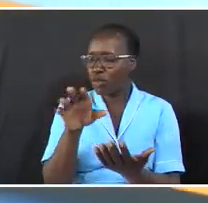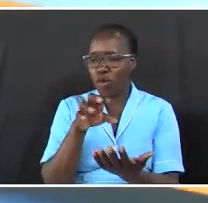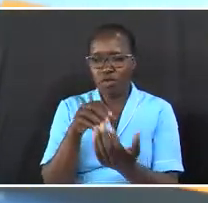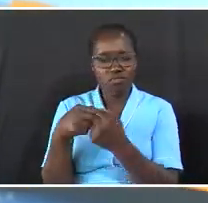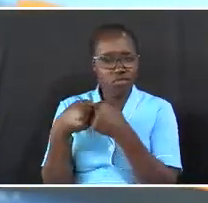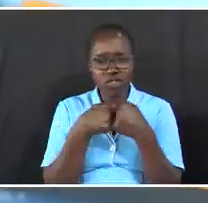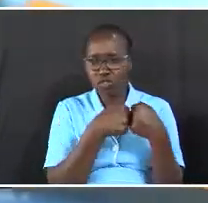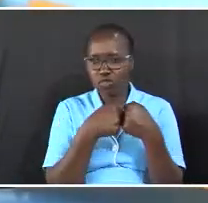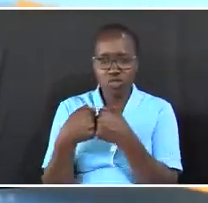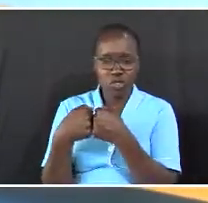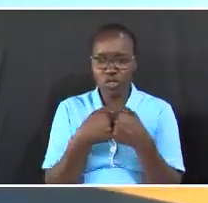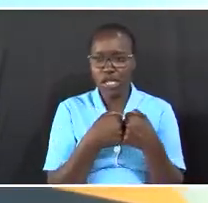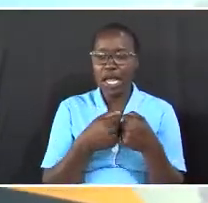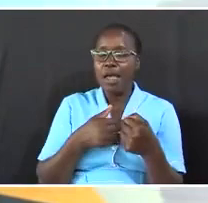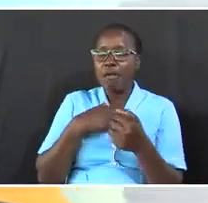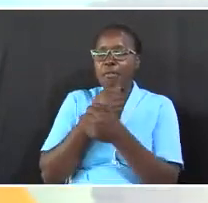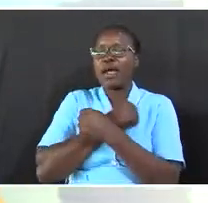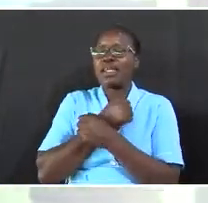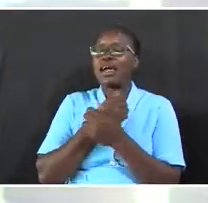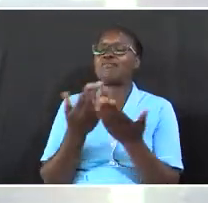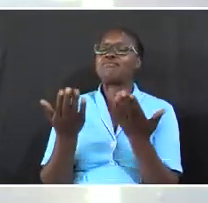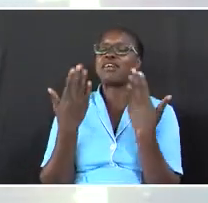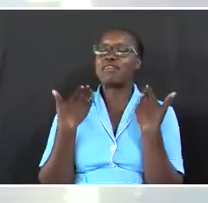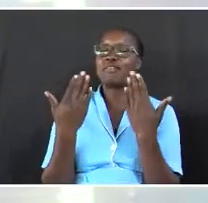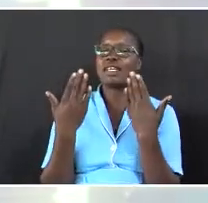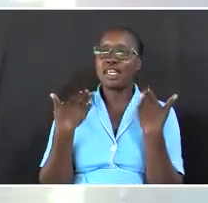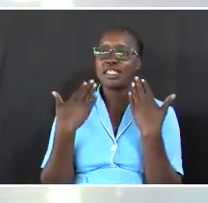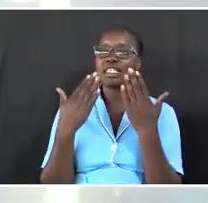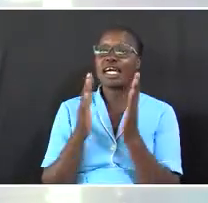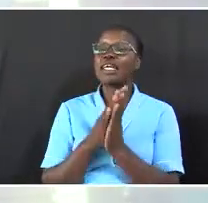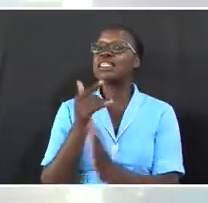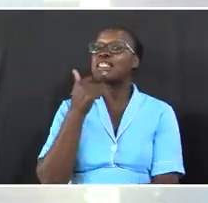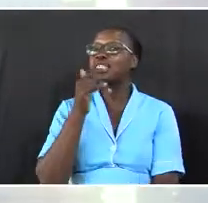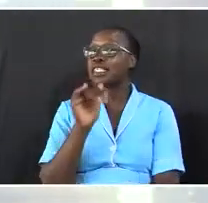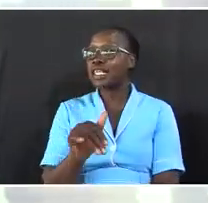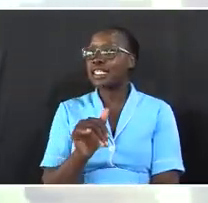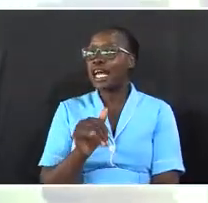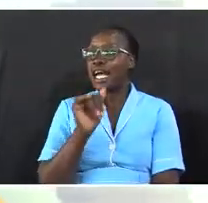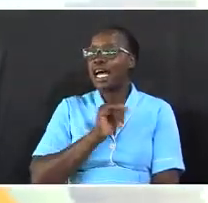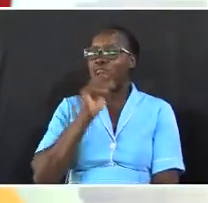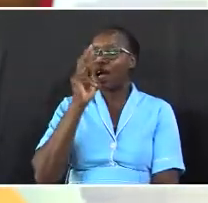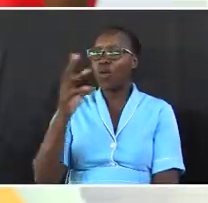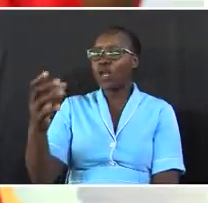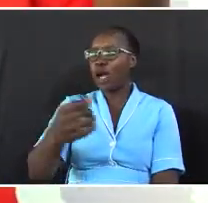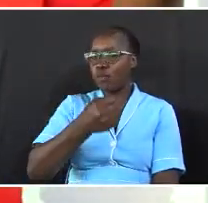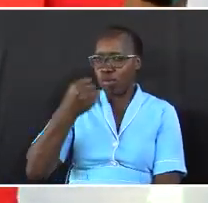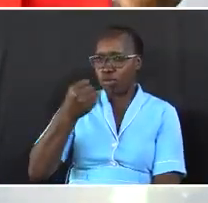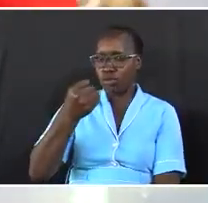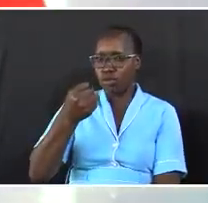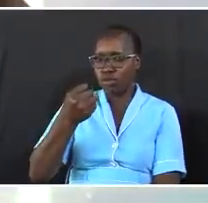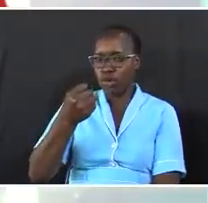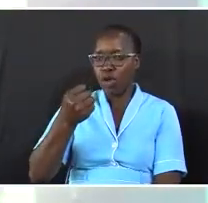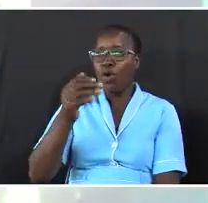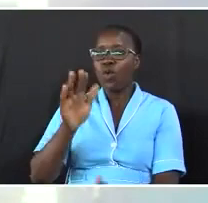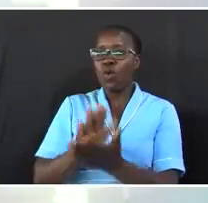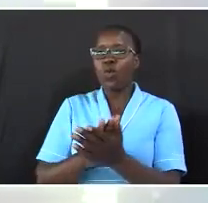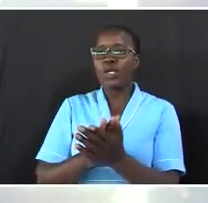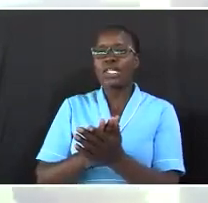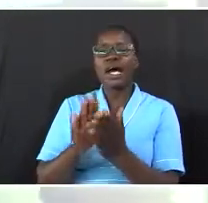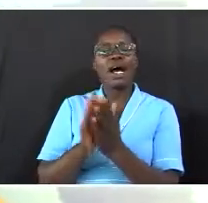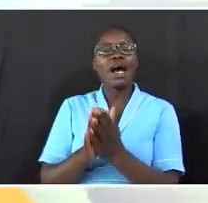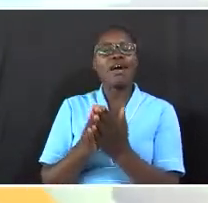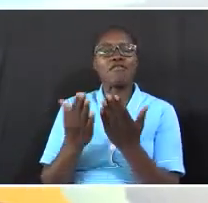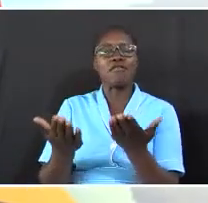storm. My love is everlasting. And it says, I will uphold you with